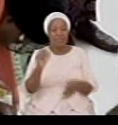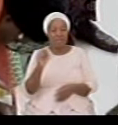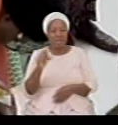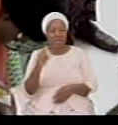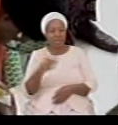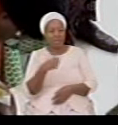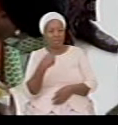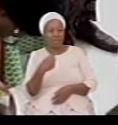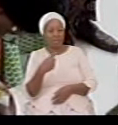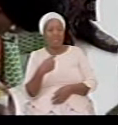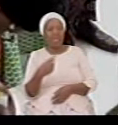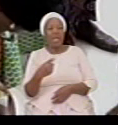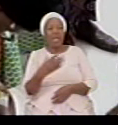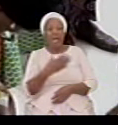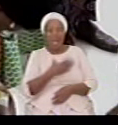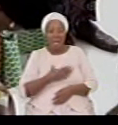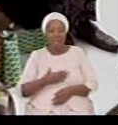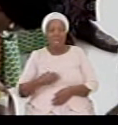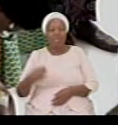it says,